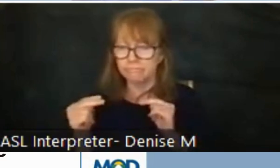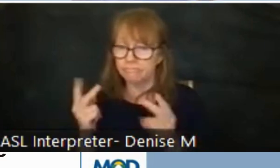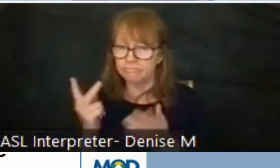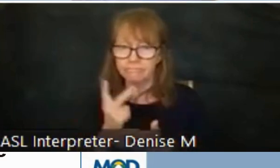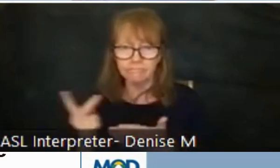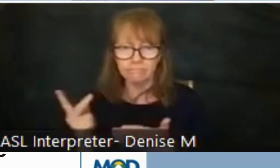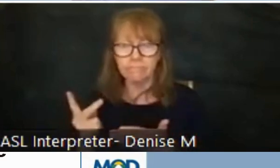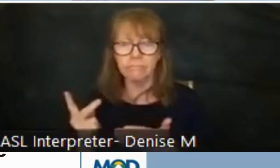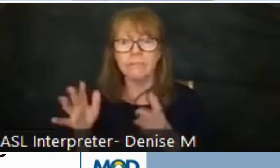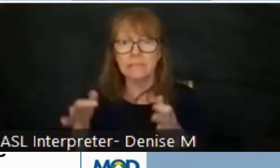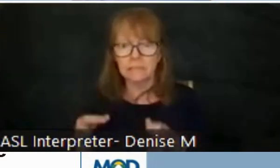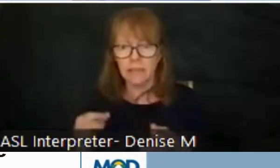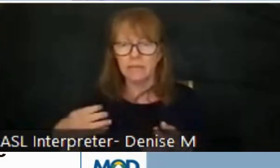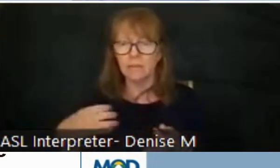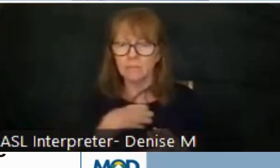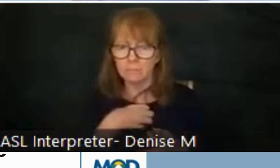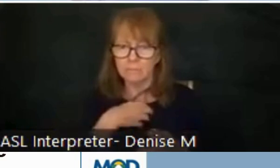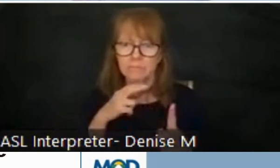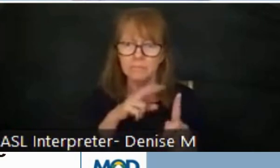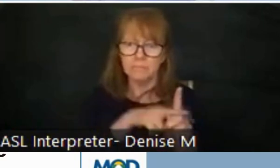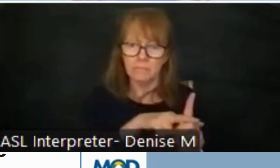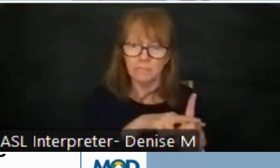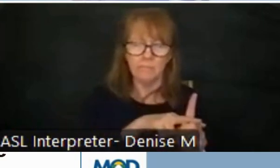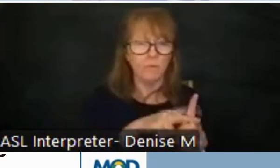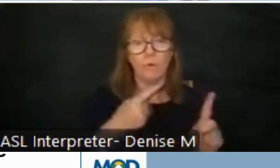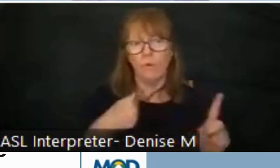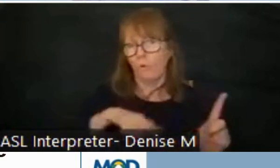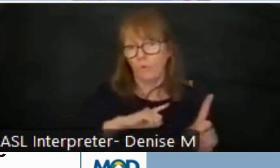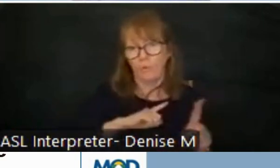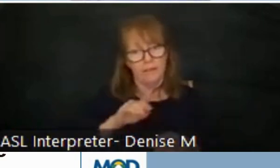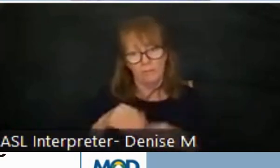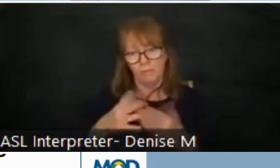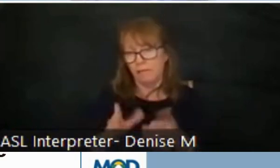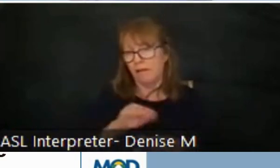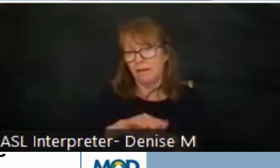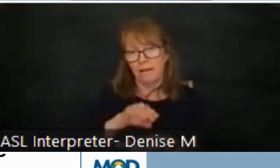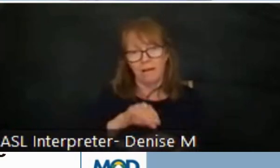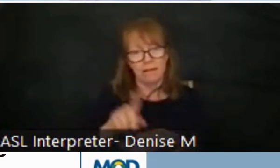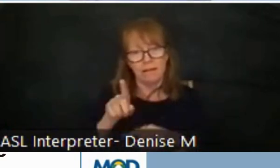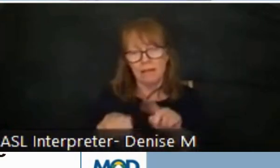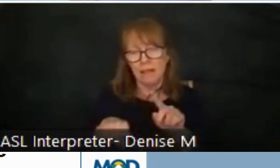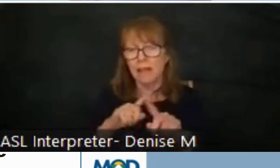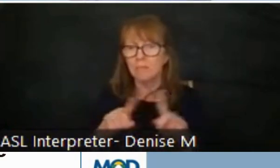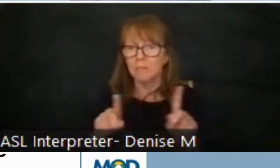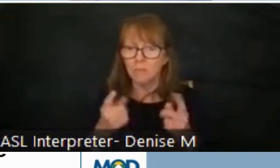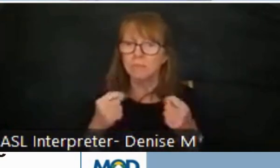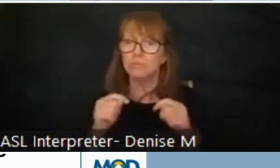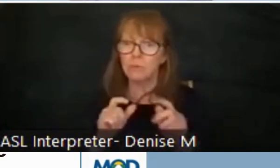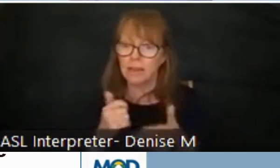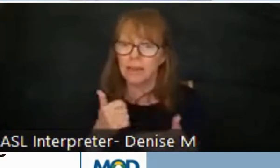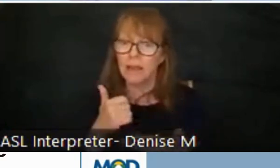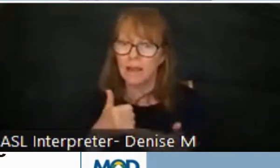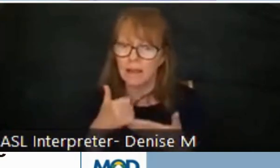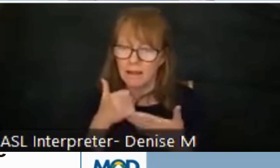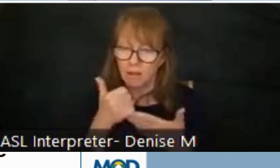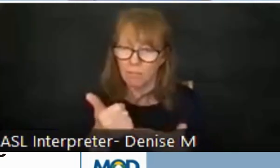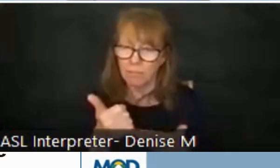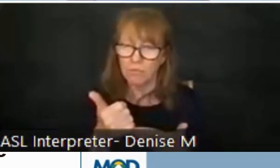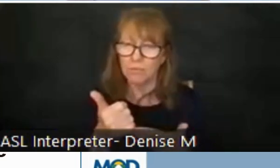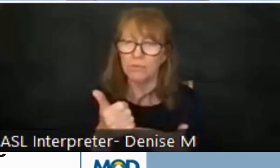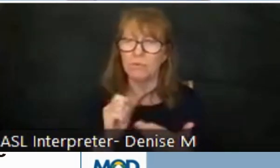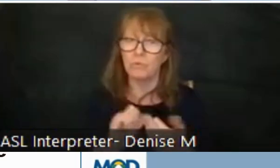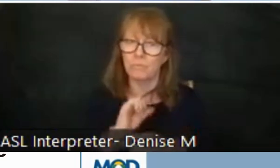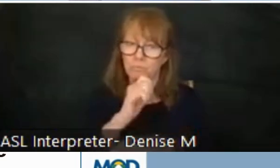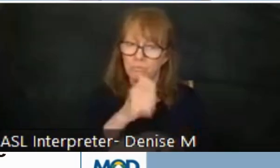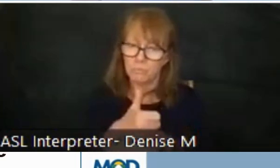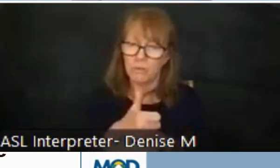aren't going to provide further guidance from there, but we are going to try and put you in a good position to put forth the